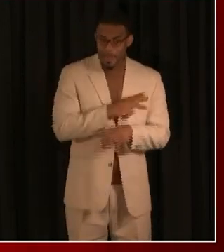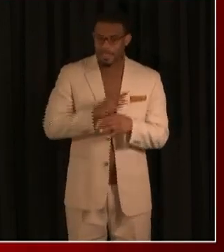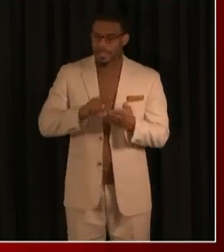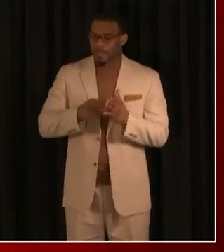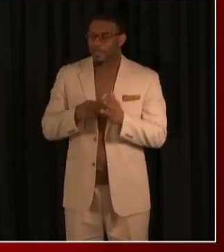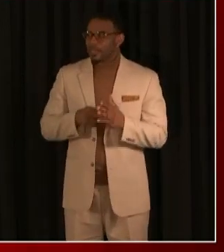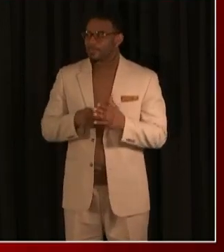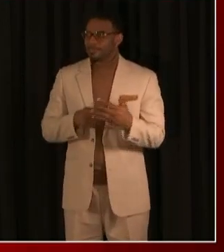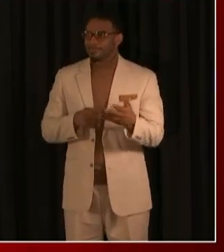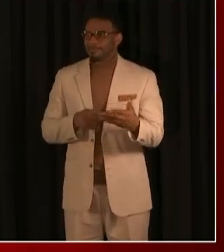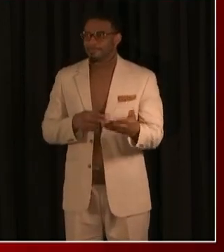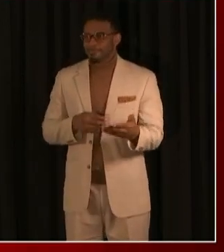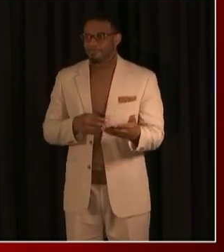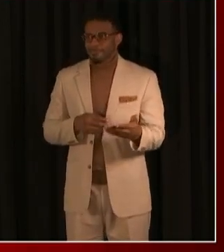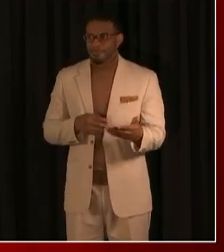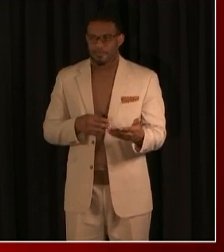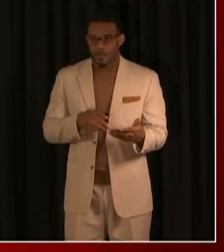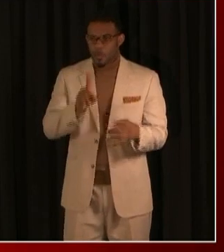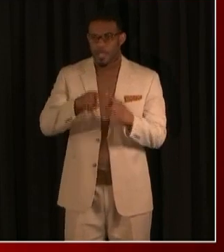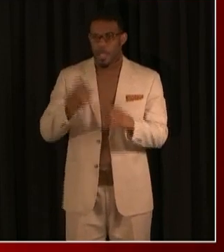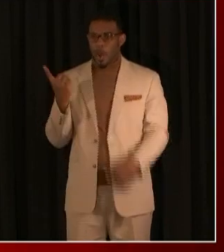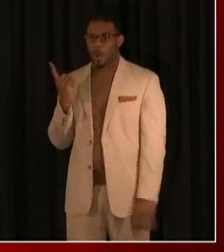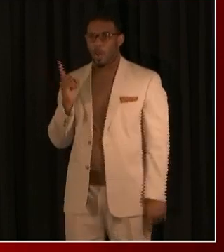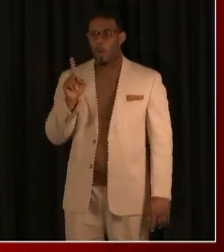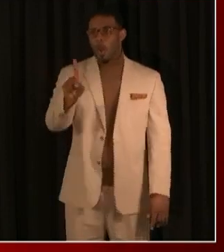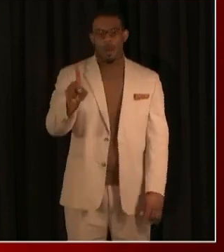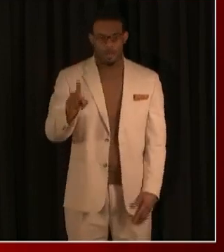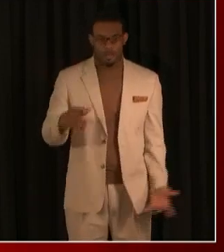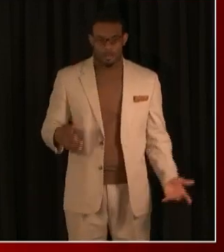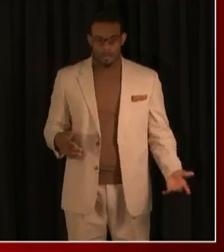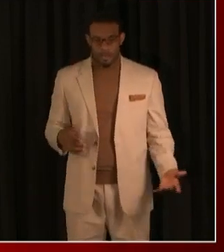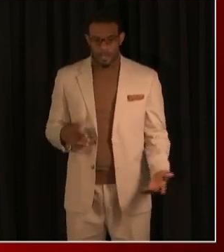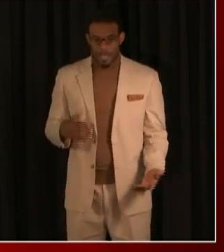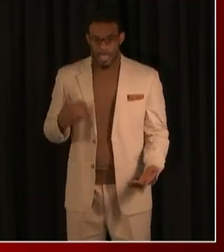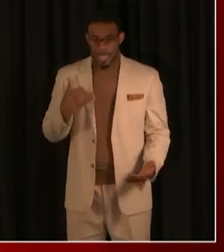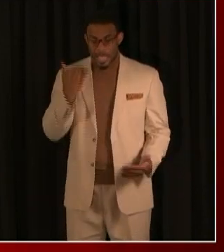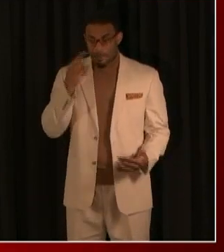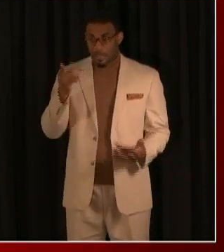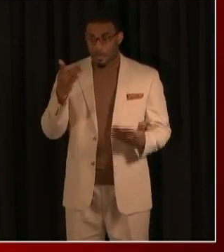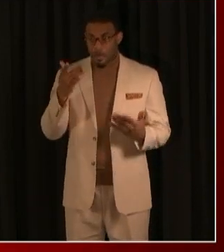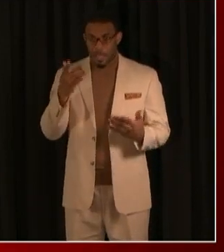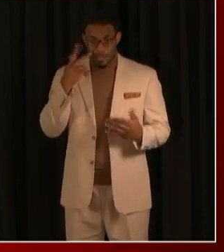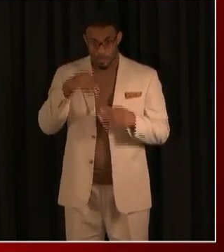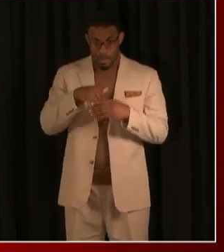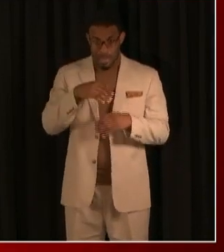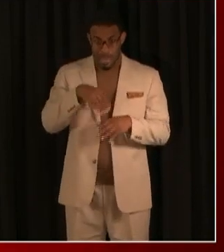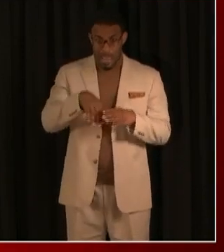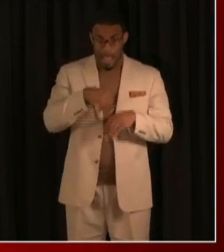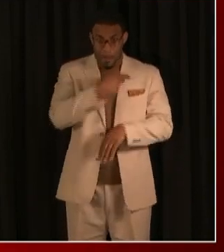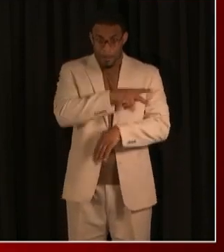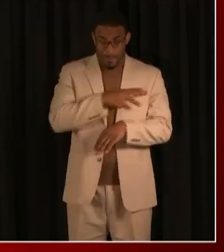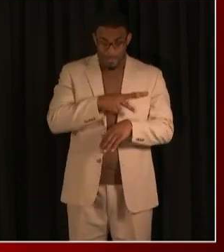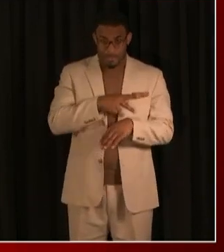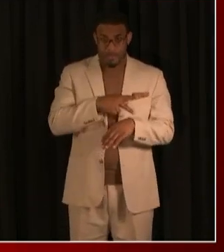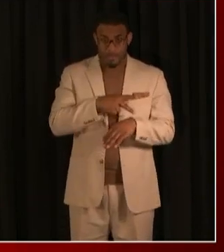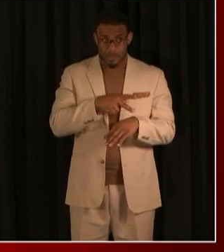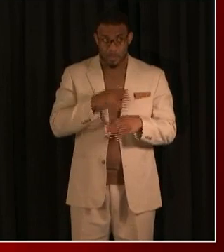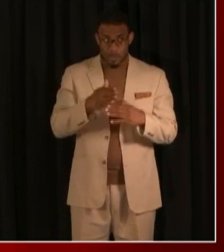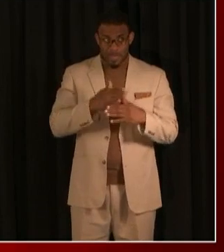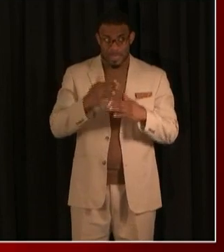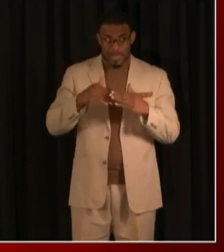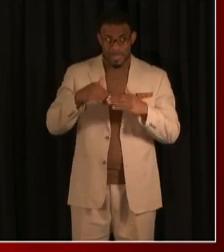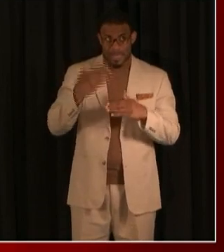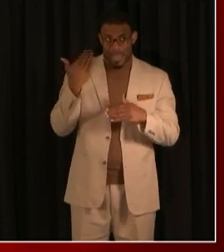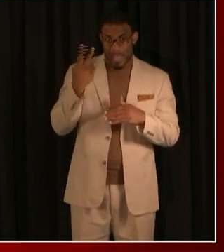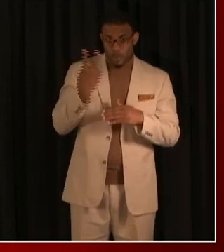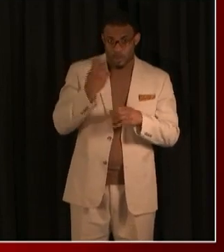patients, what the definition, if someone had been seen at the facility in an outpatient clinic capacity within the last